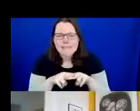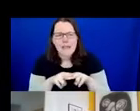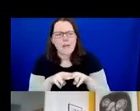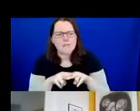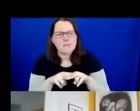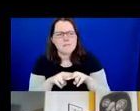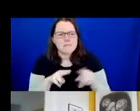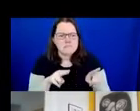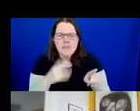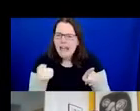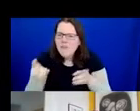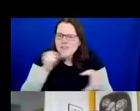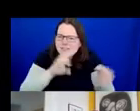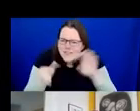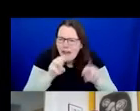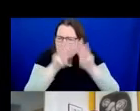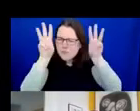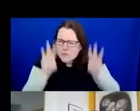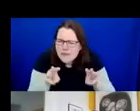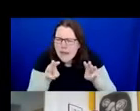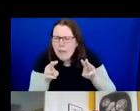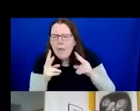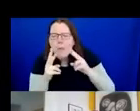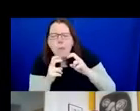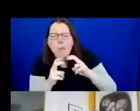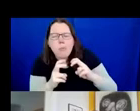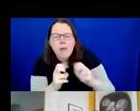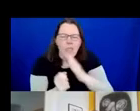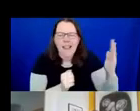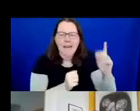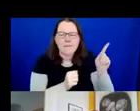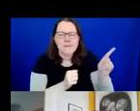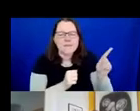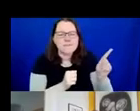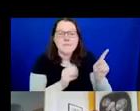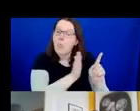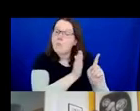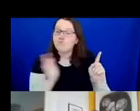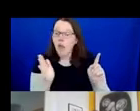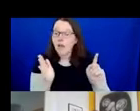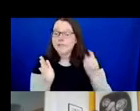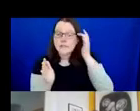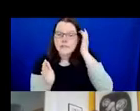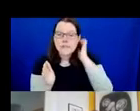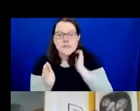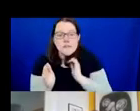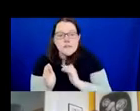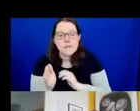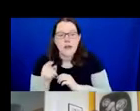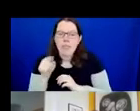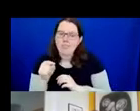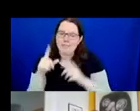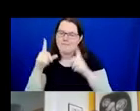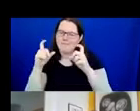collections at the Science Museum on the left, and on the right, a great image of